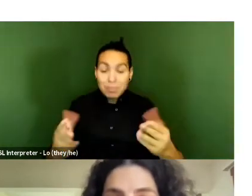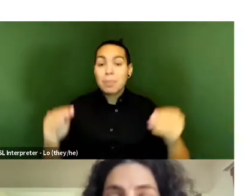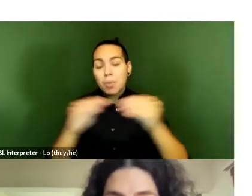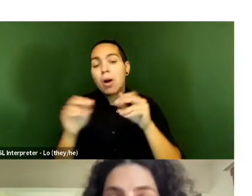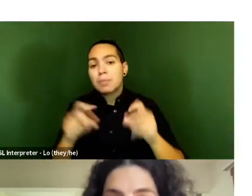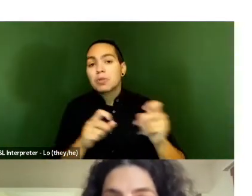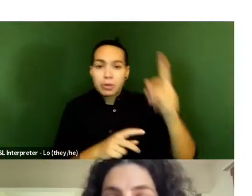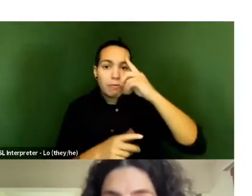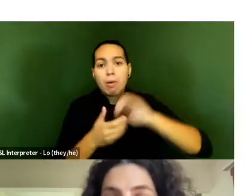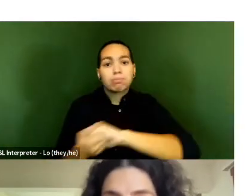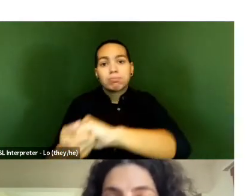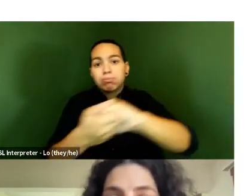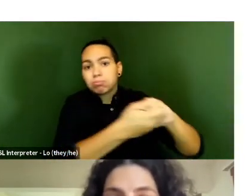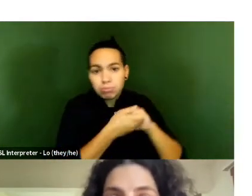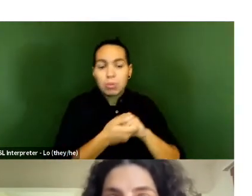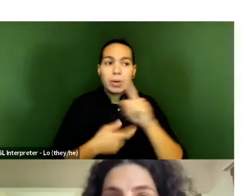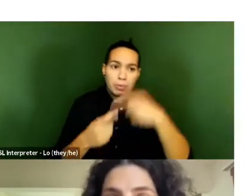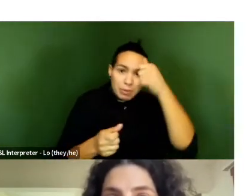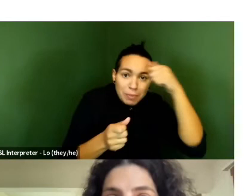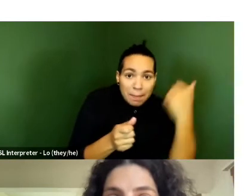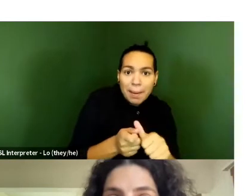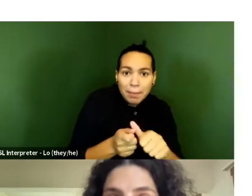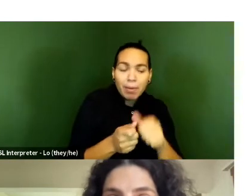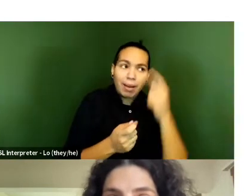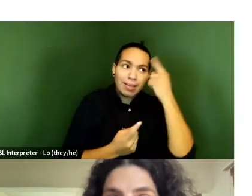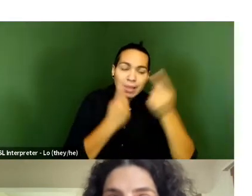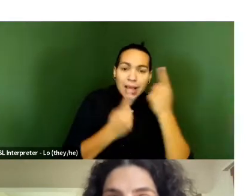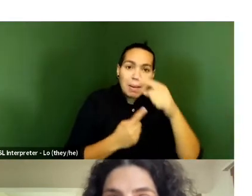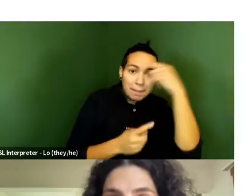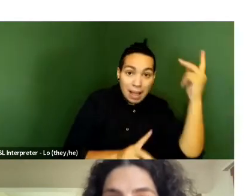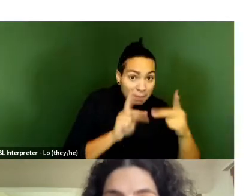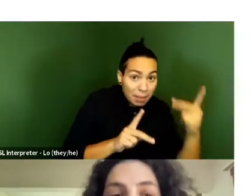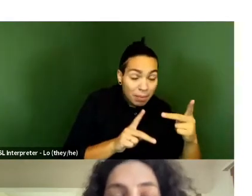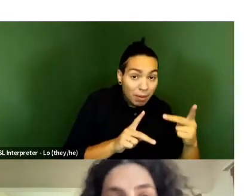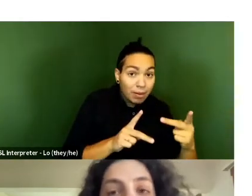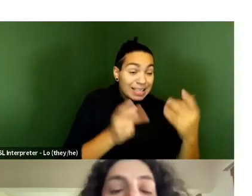when we think about Black people and even displaced Black